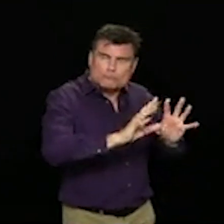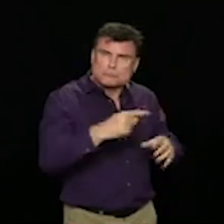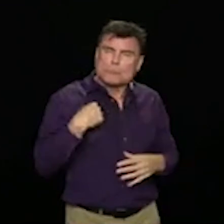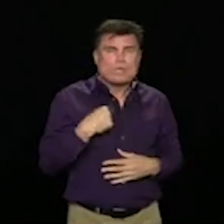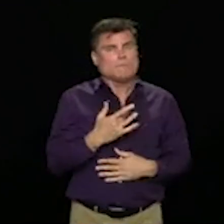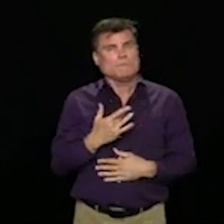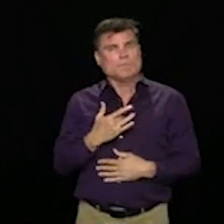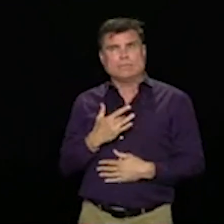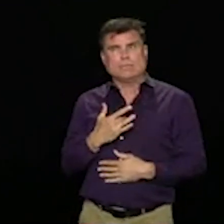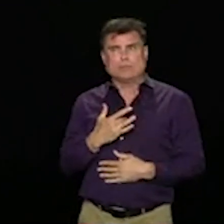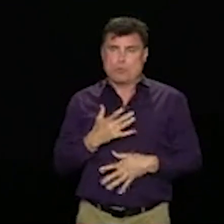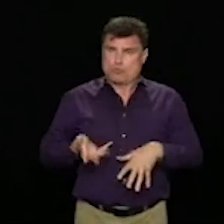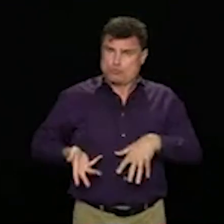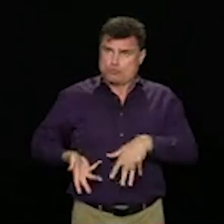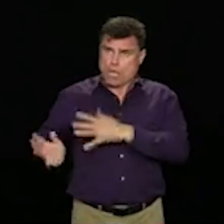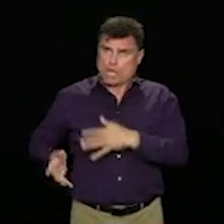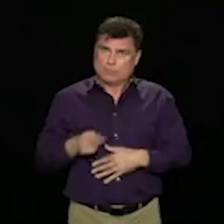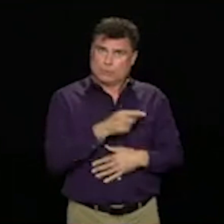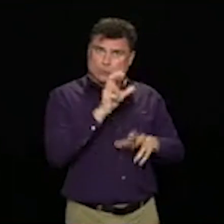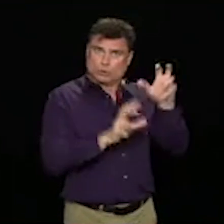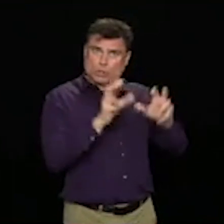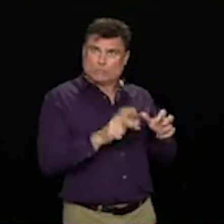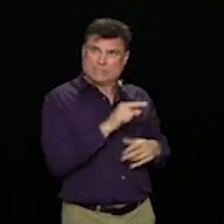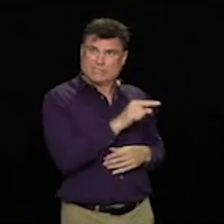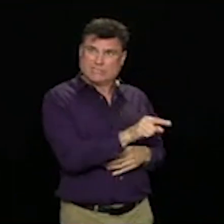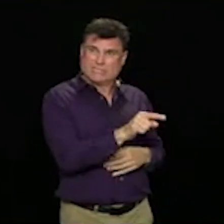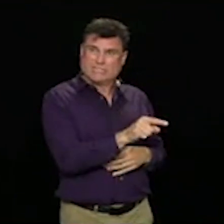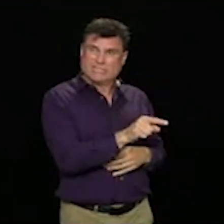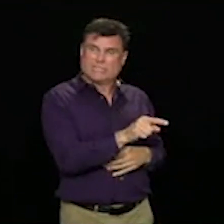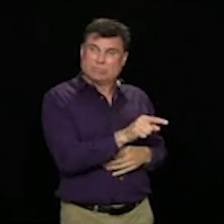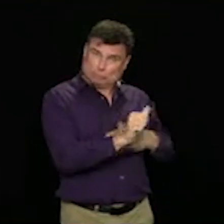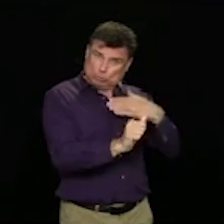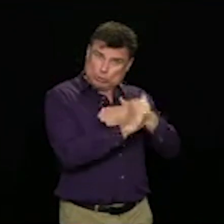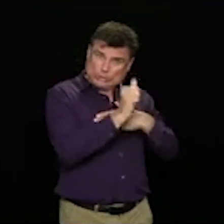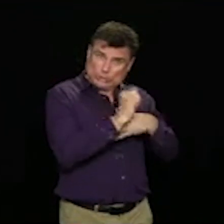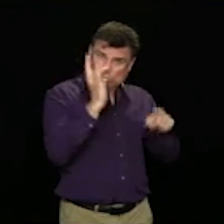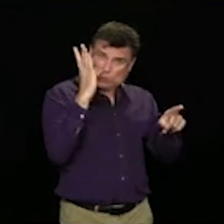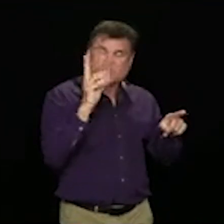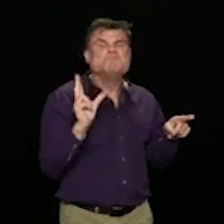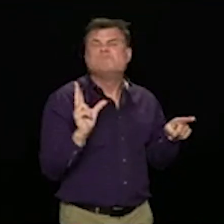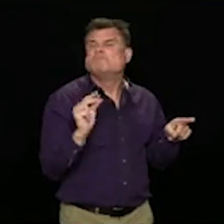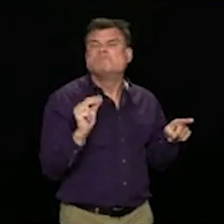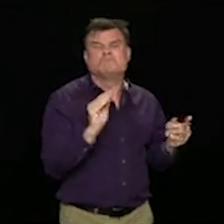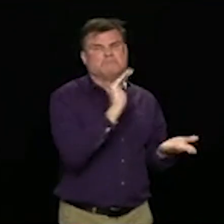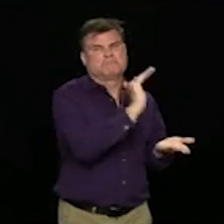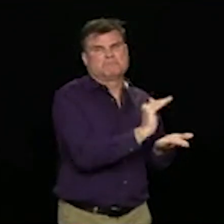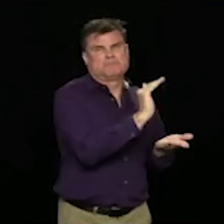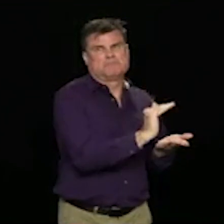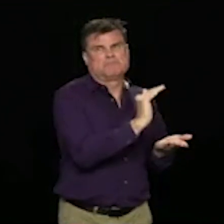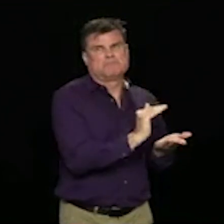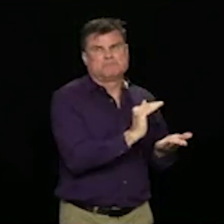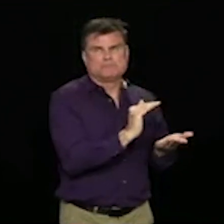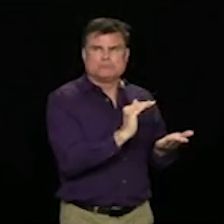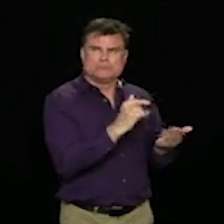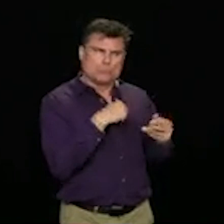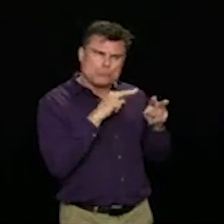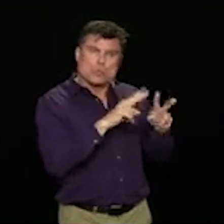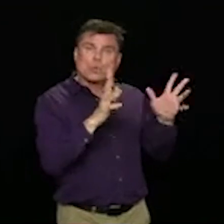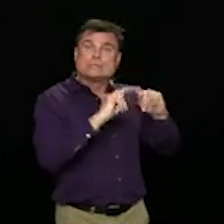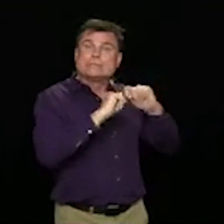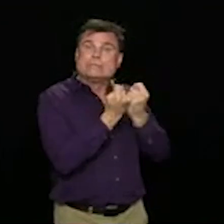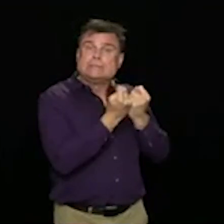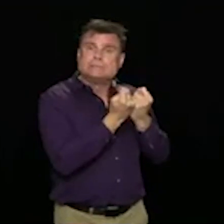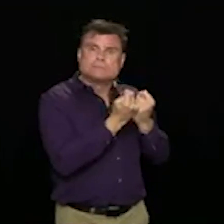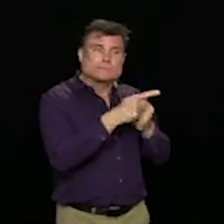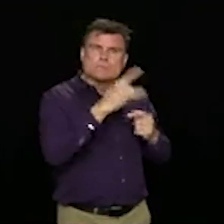high-risk event given the clientele, the people who were going to be attending, so the teams and where they had